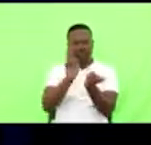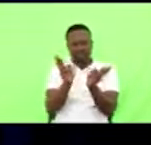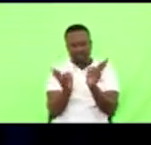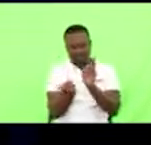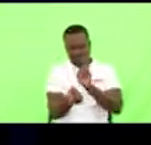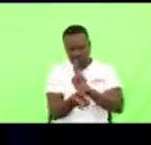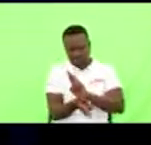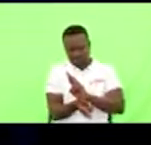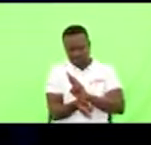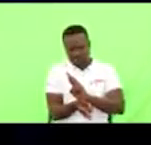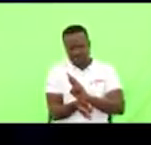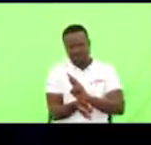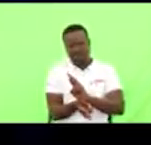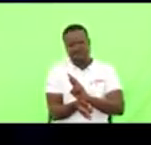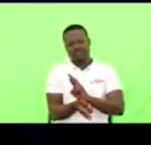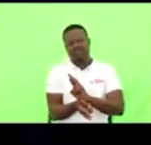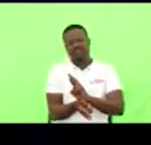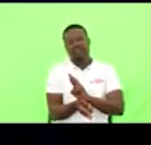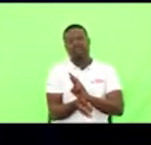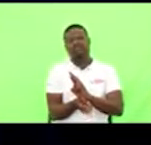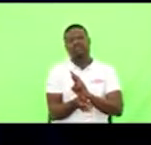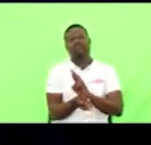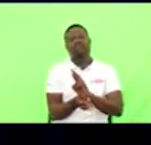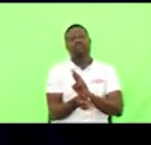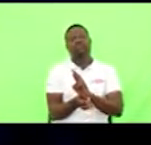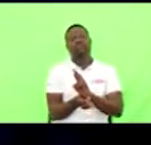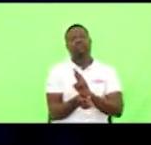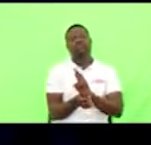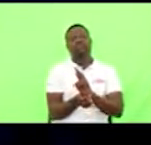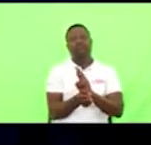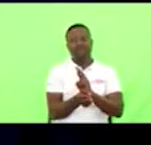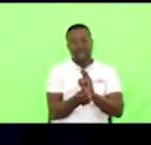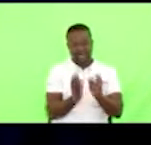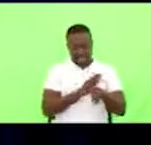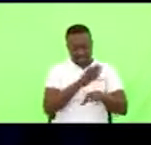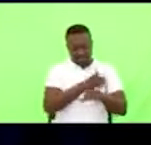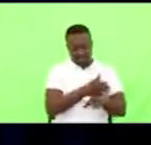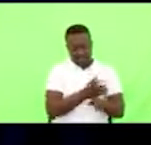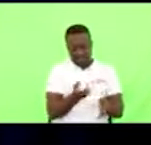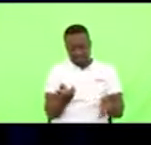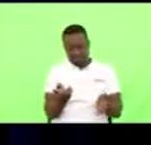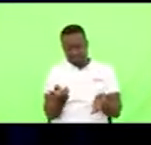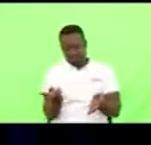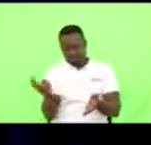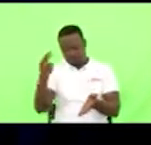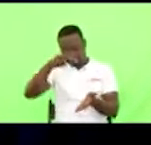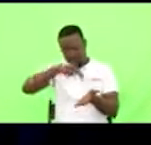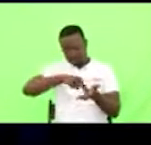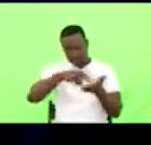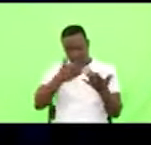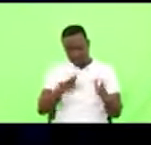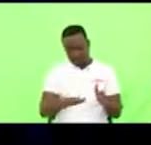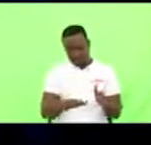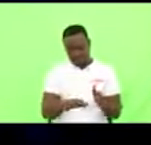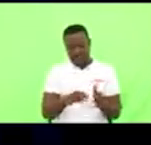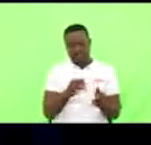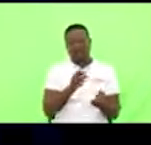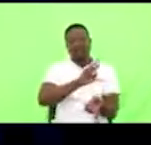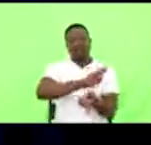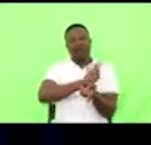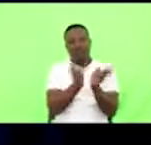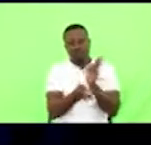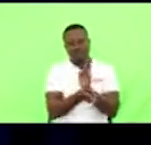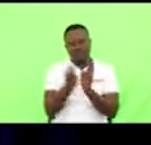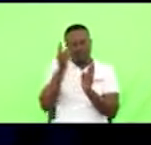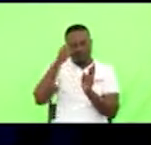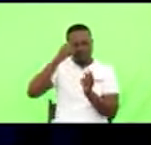thereafter, following the resurrection, plus the resurrection, repentance for